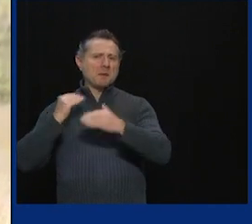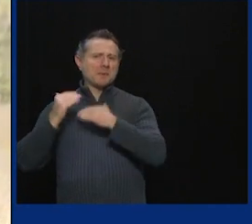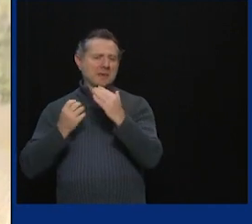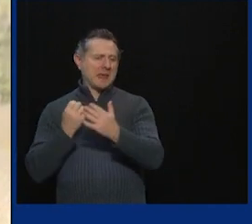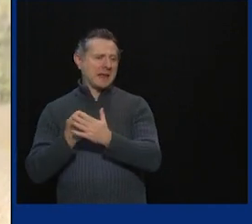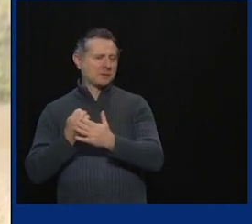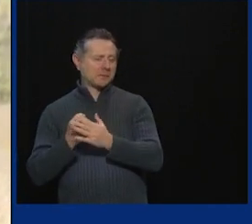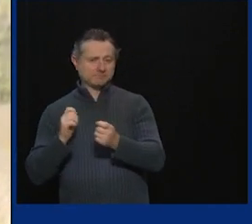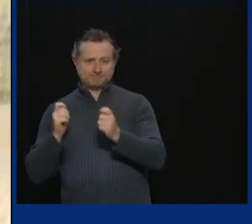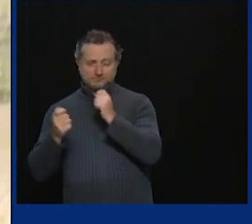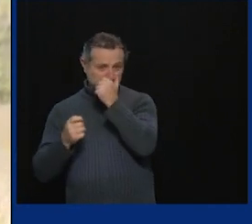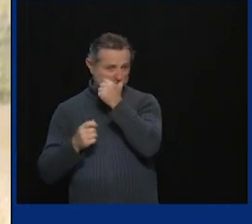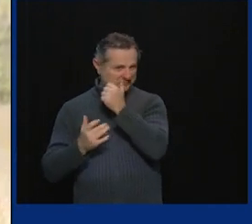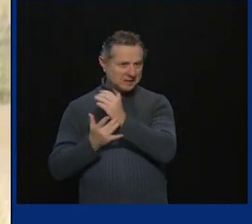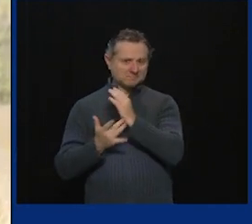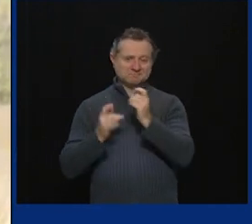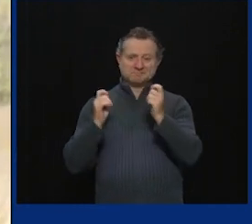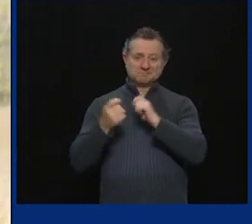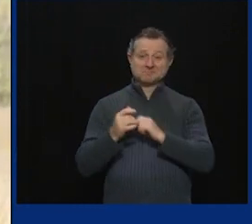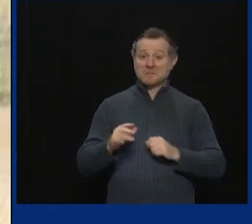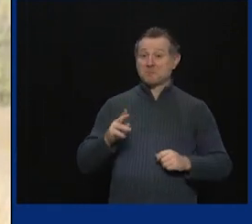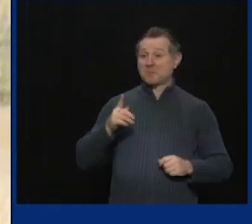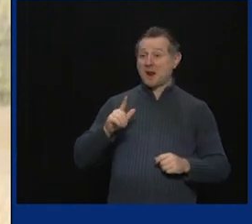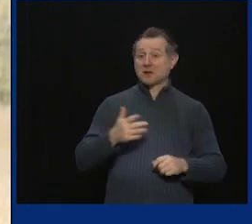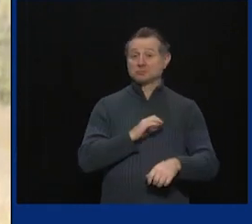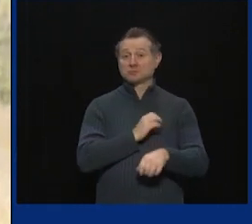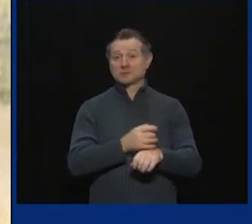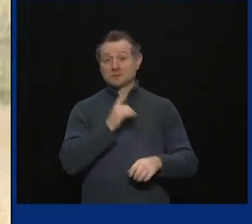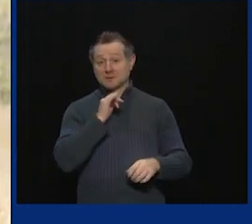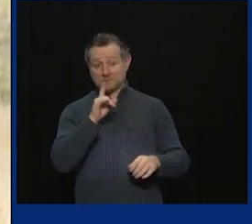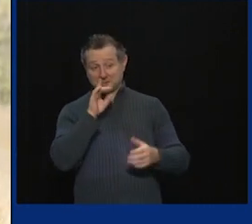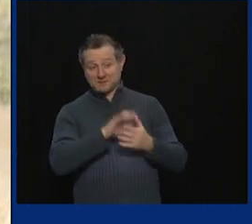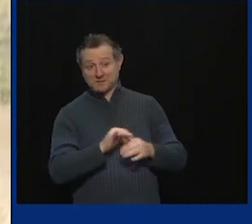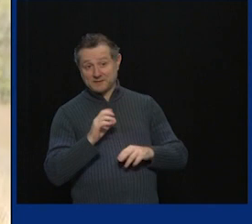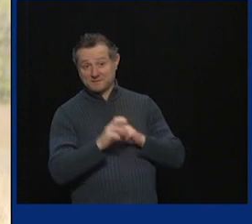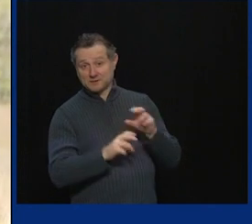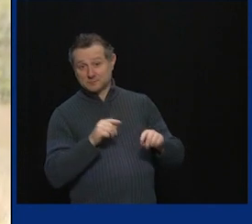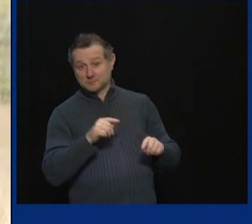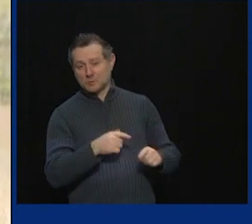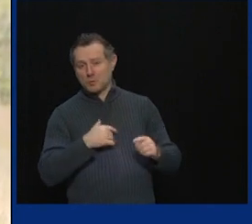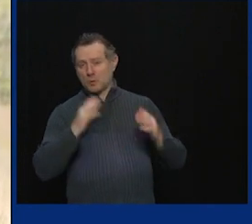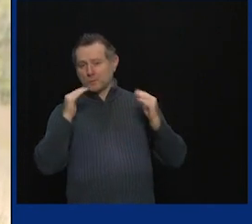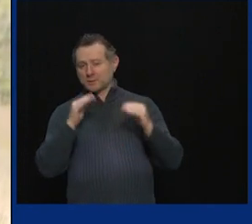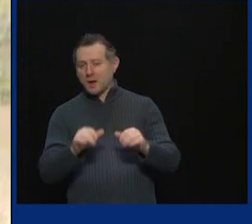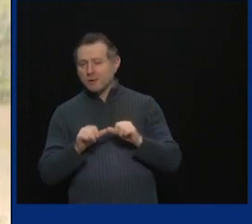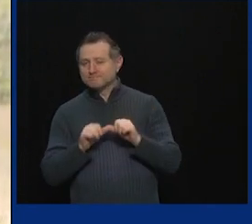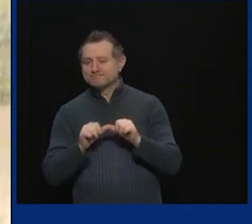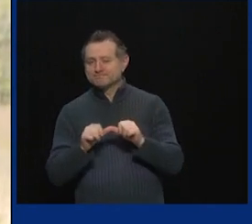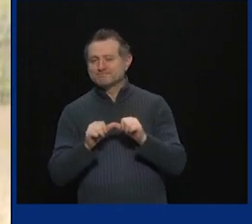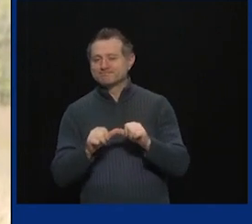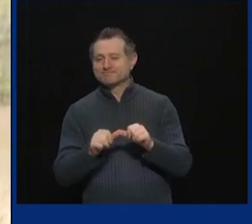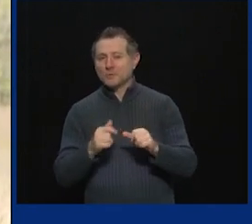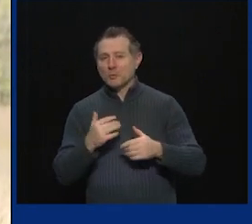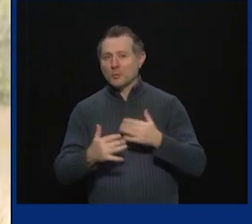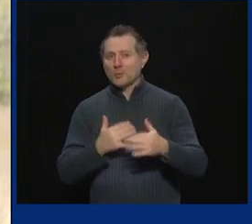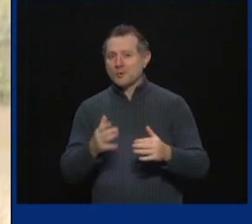believes with our investments here, which we hope to continue to grow, with our investments in Rochester, we will see